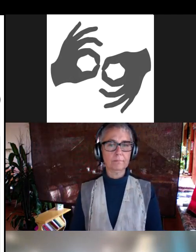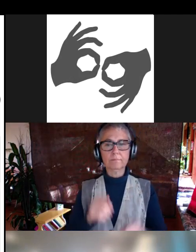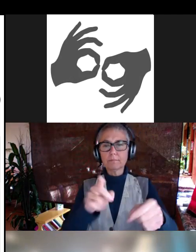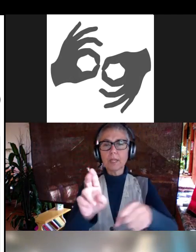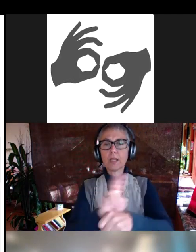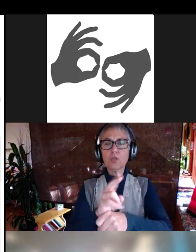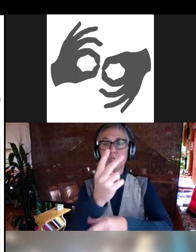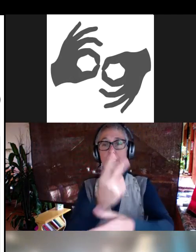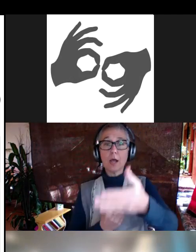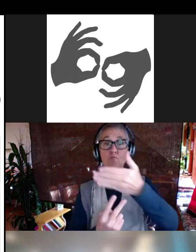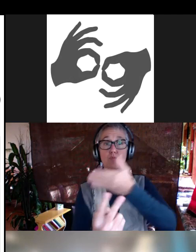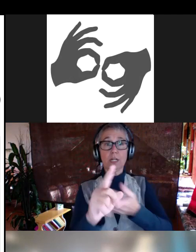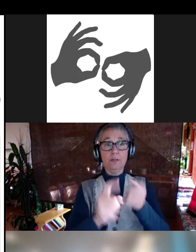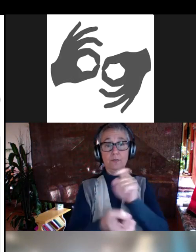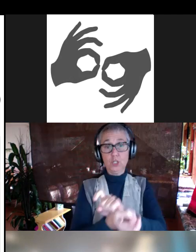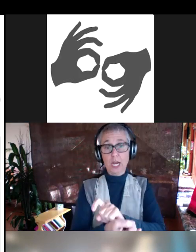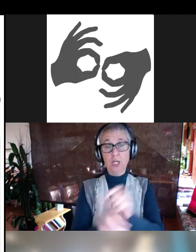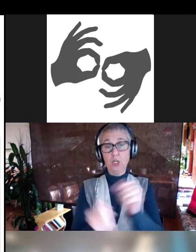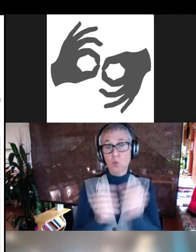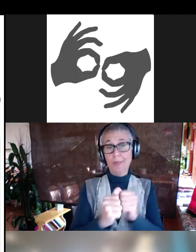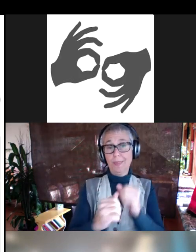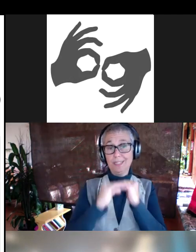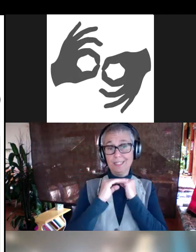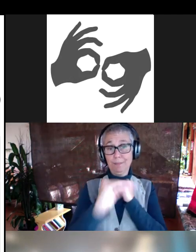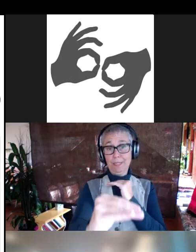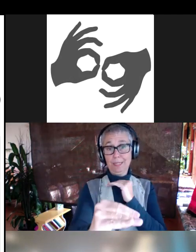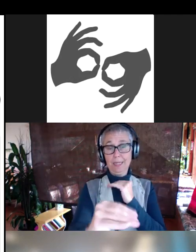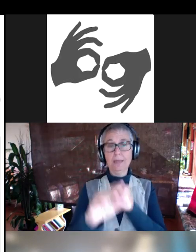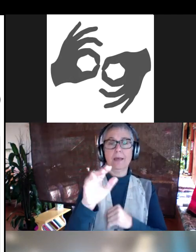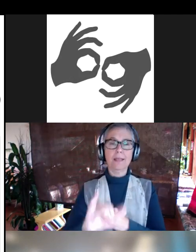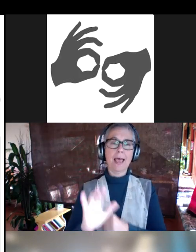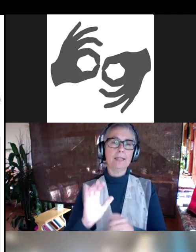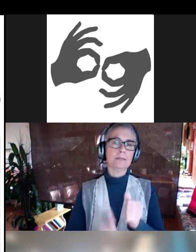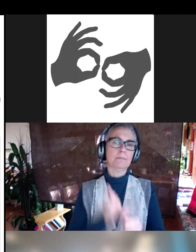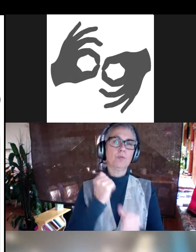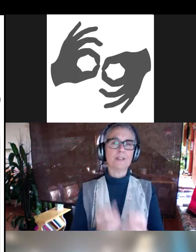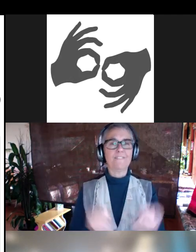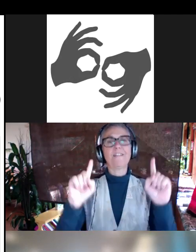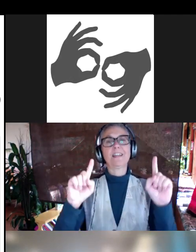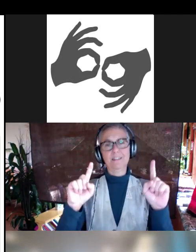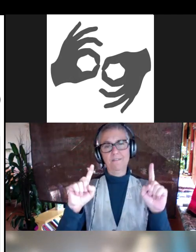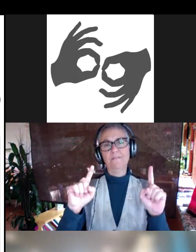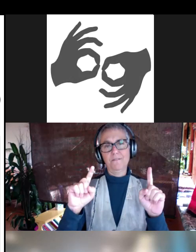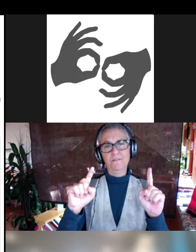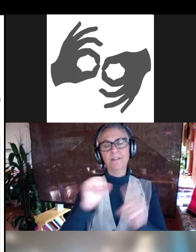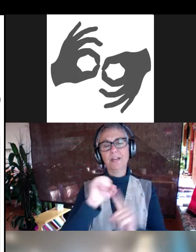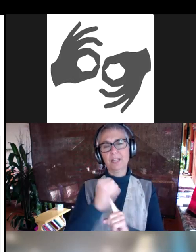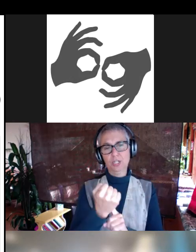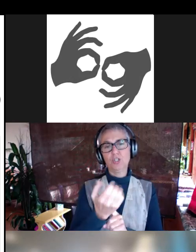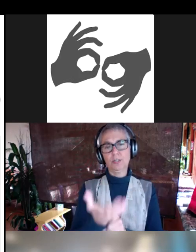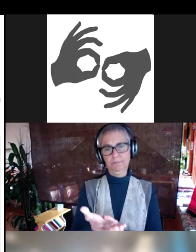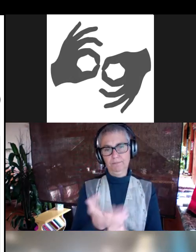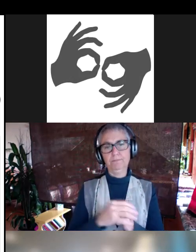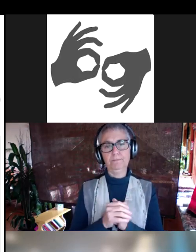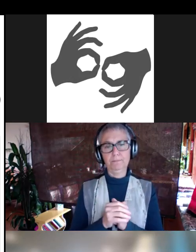in stability to gather our training data. And this is where we see our most effective conditions overall.